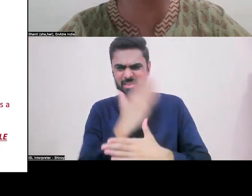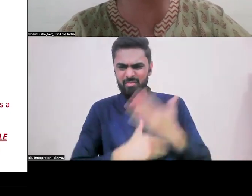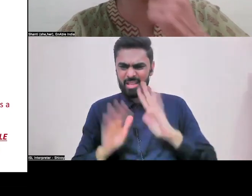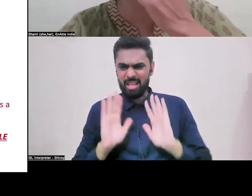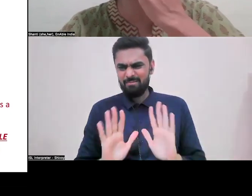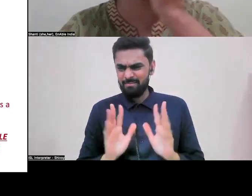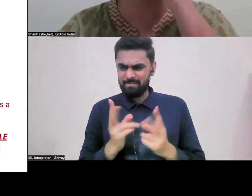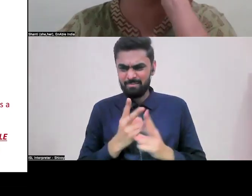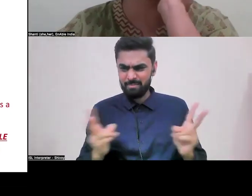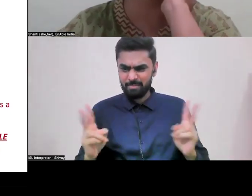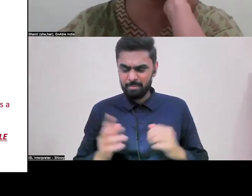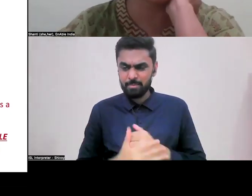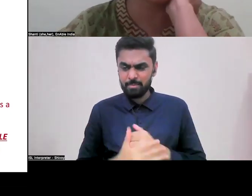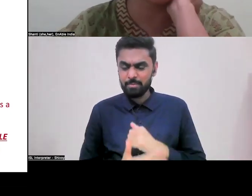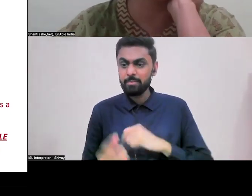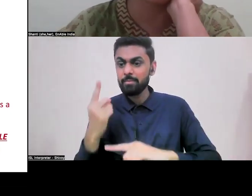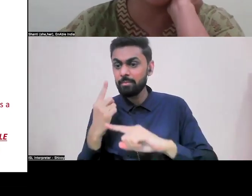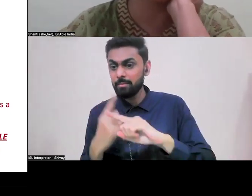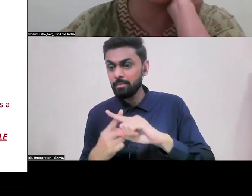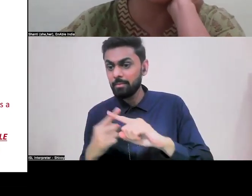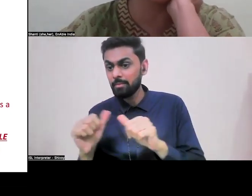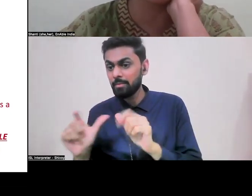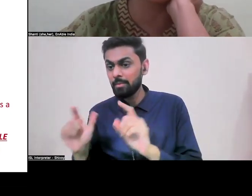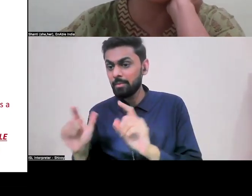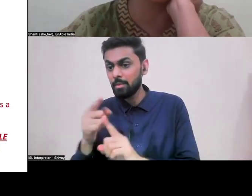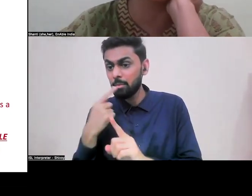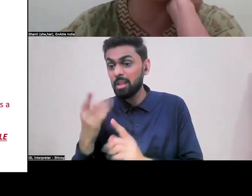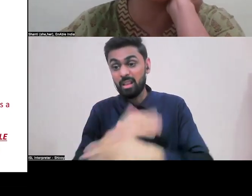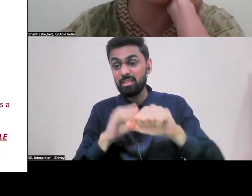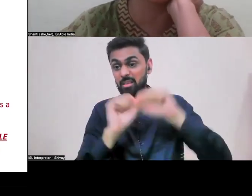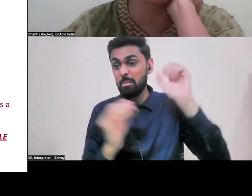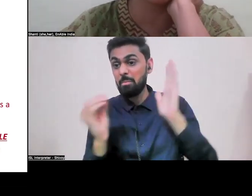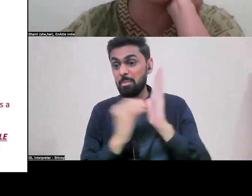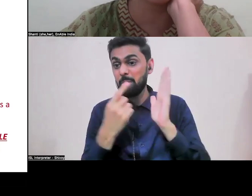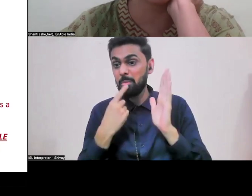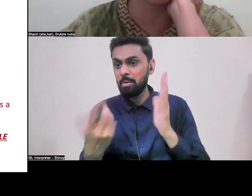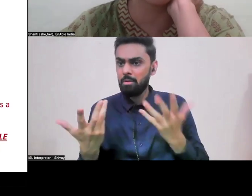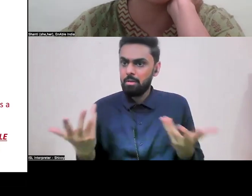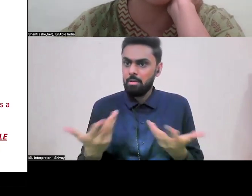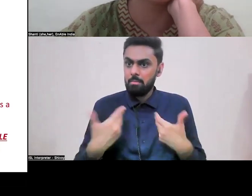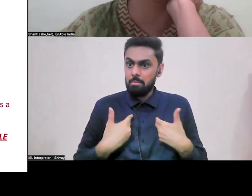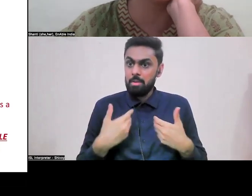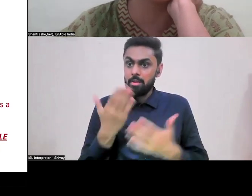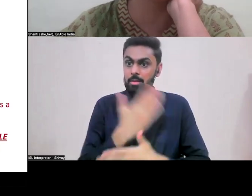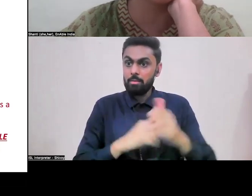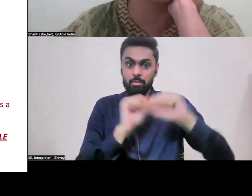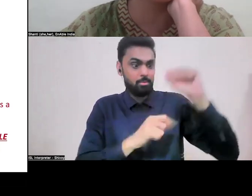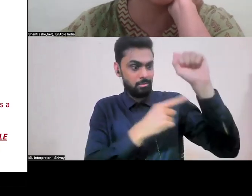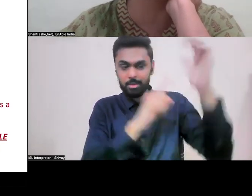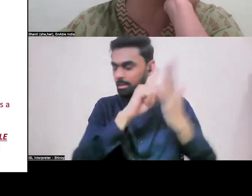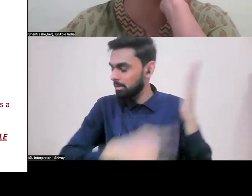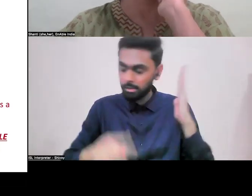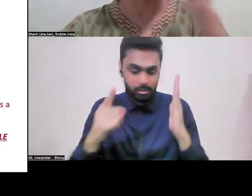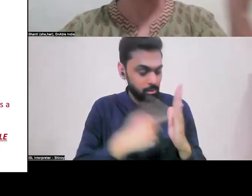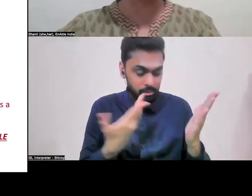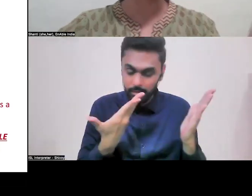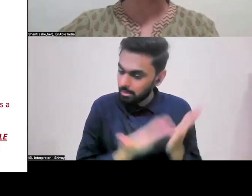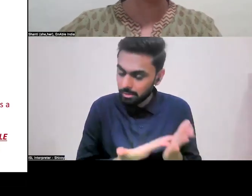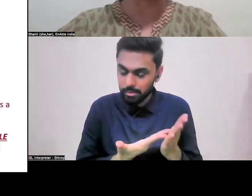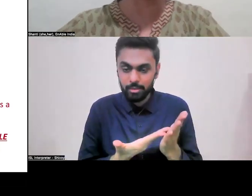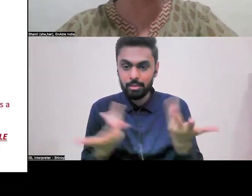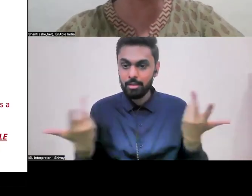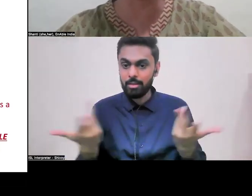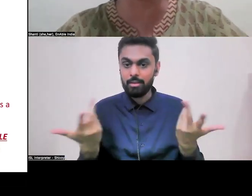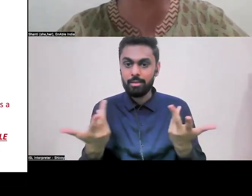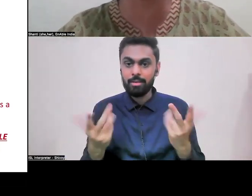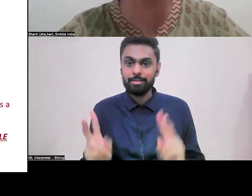also Gausia Ali also says about disability certificate, like my disability certificate is totally wrong. Let's talk about it in a different